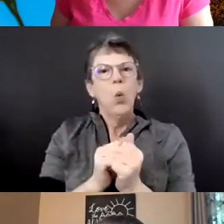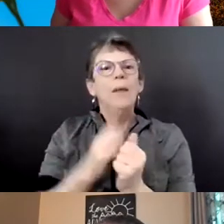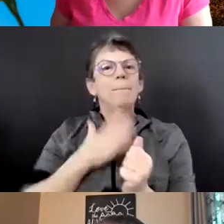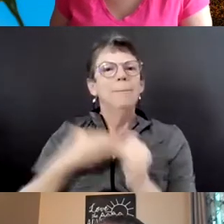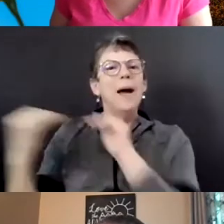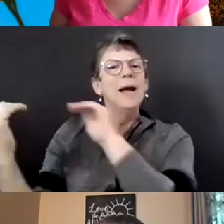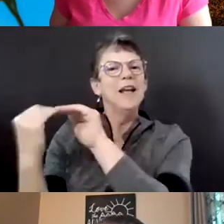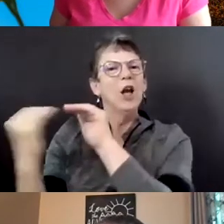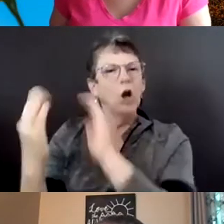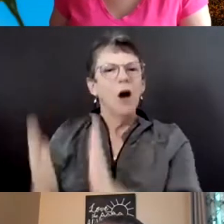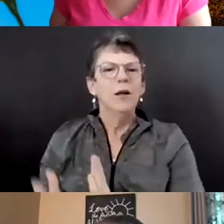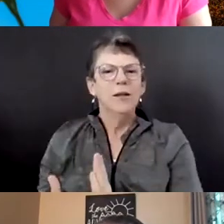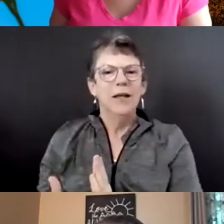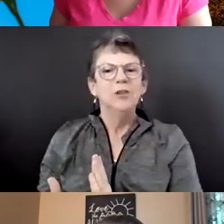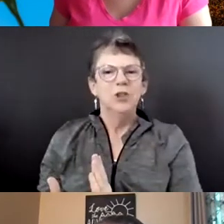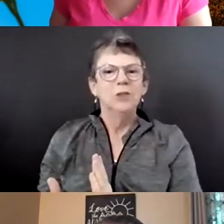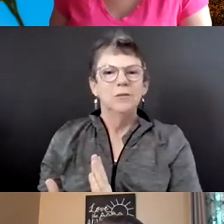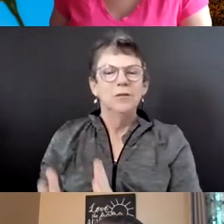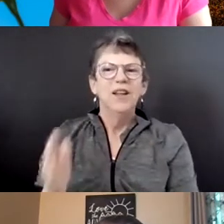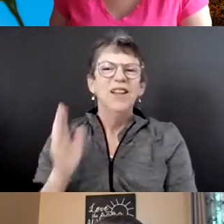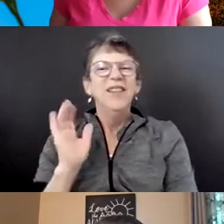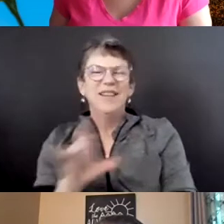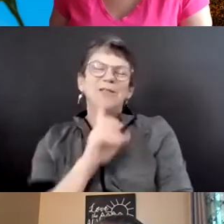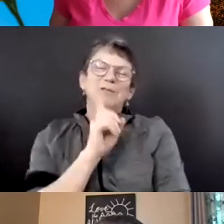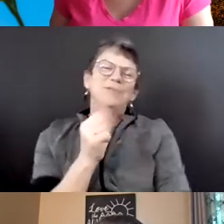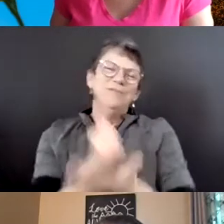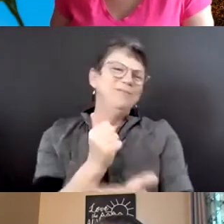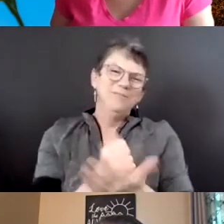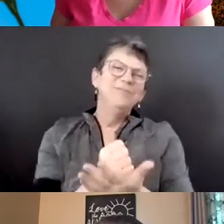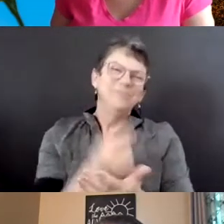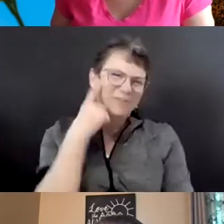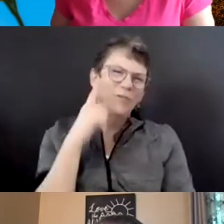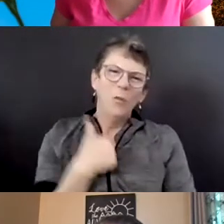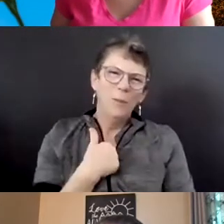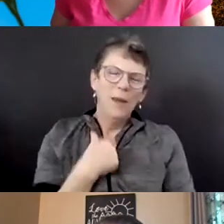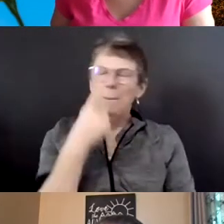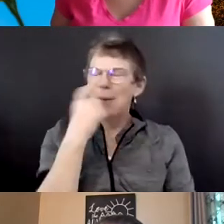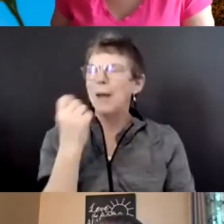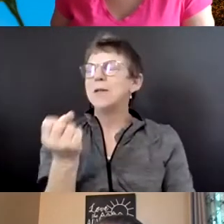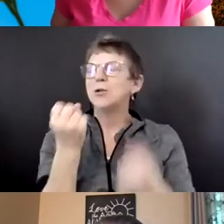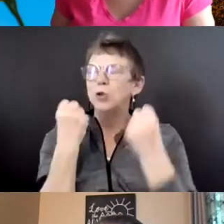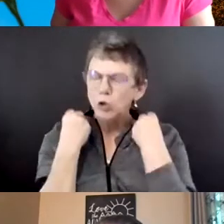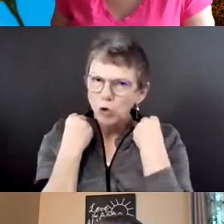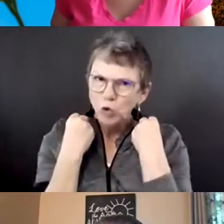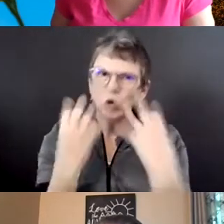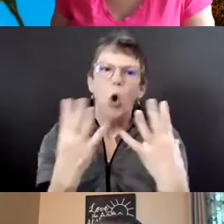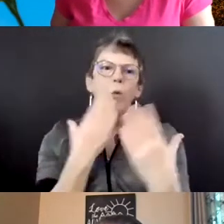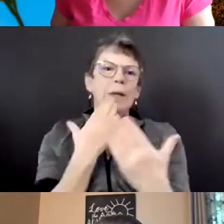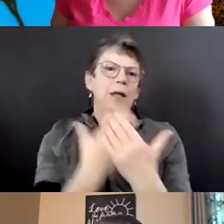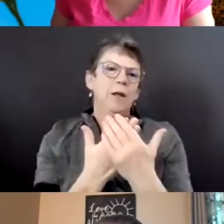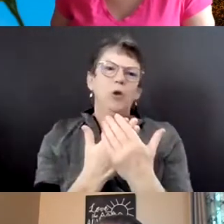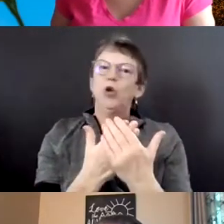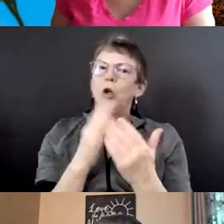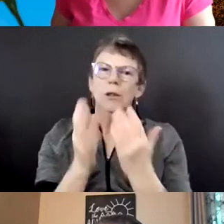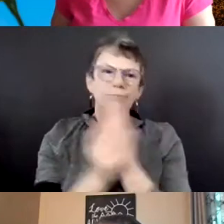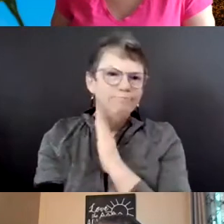sort of thing has been really, really helpful, because there's so many great people in our caucus that I can learn from.